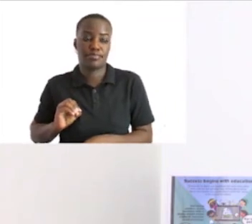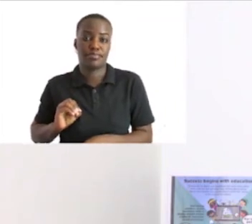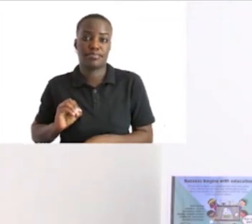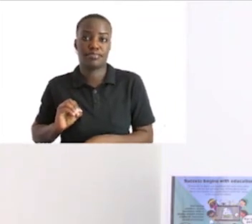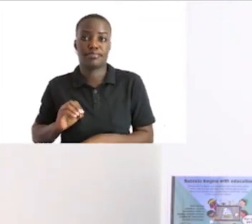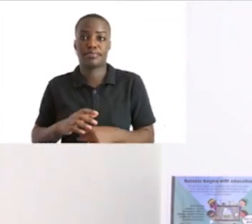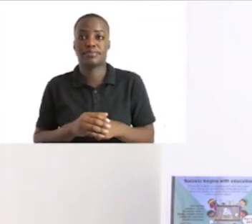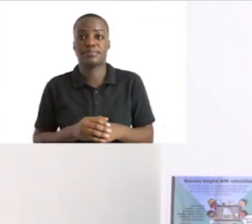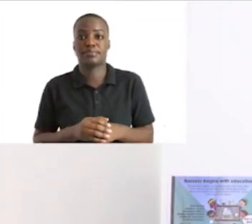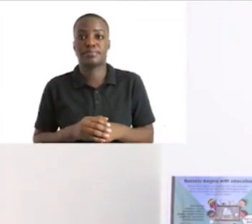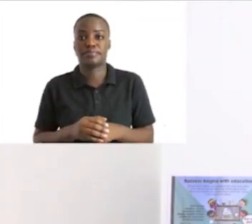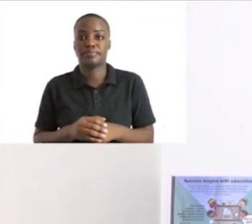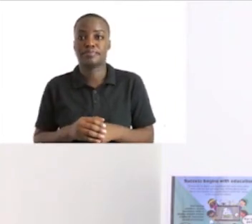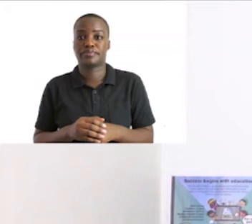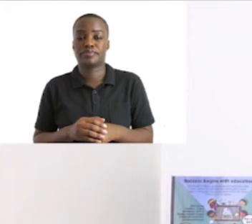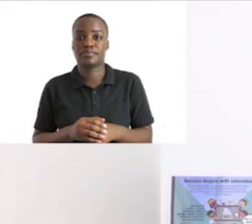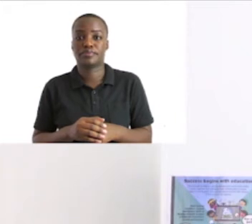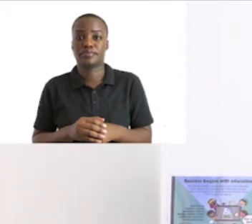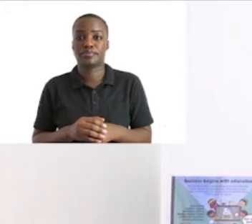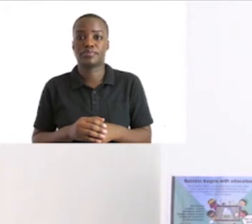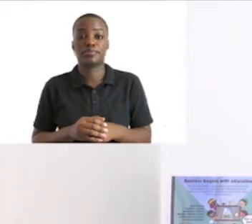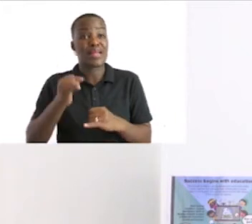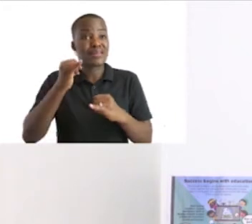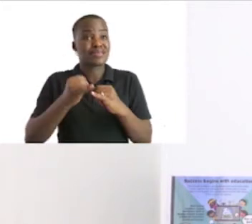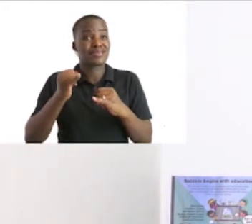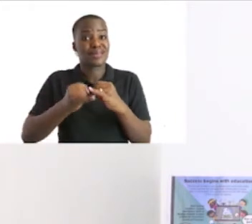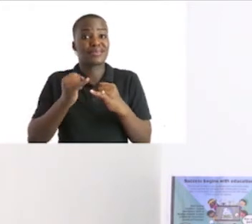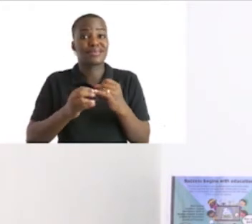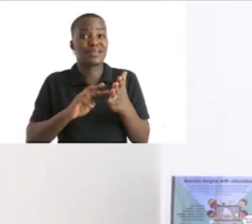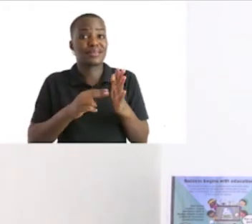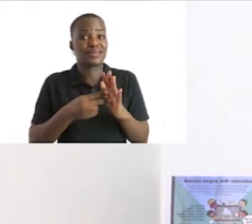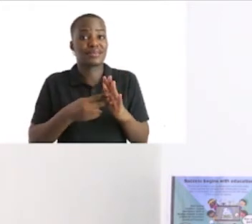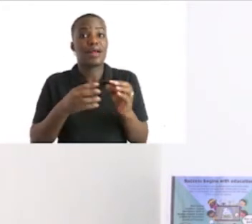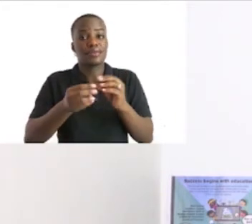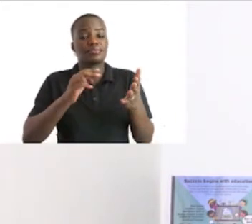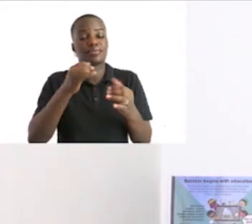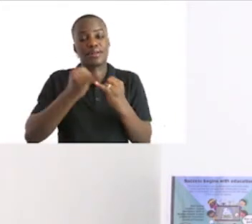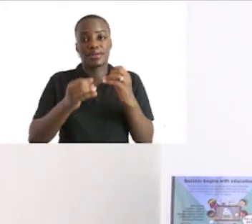Then, let's look for the last number in the sequence.